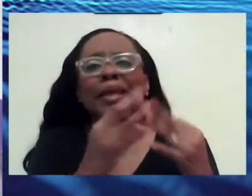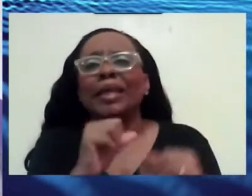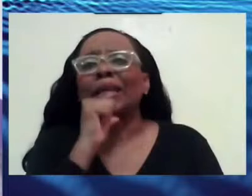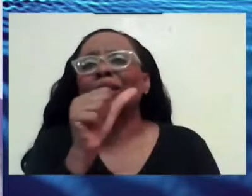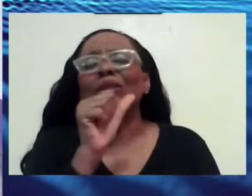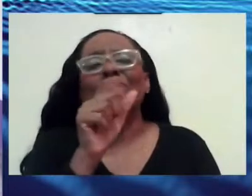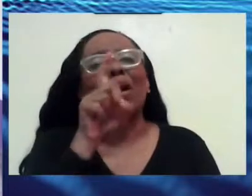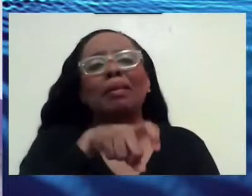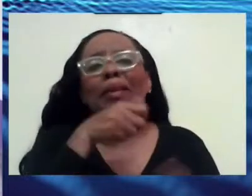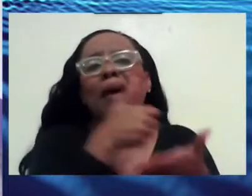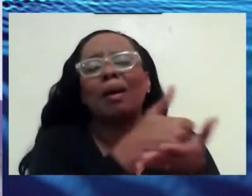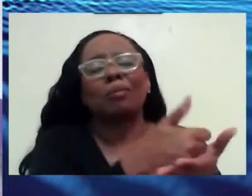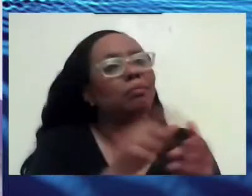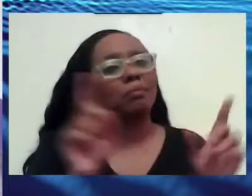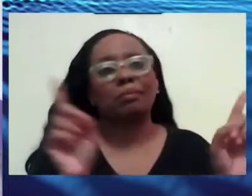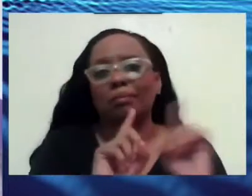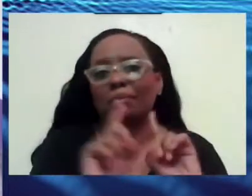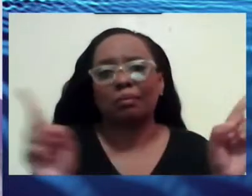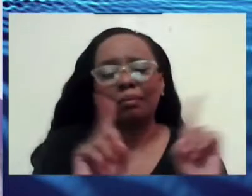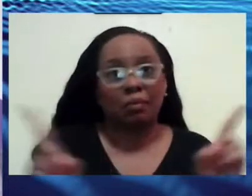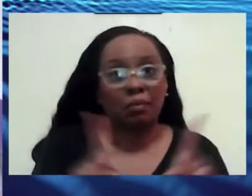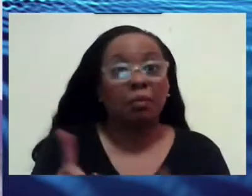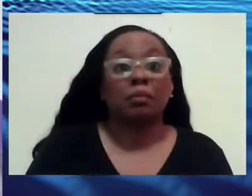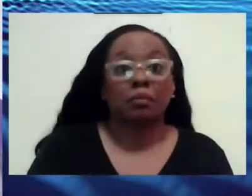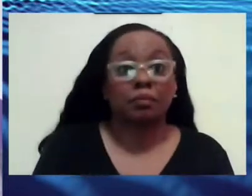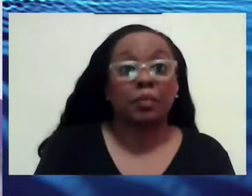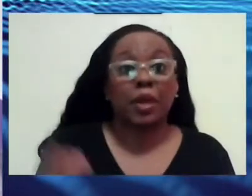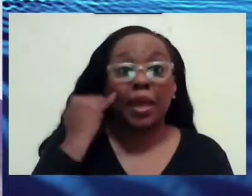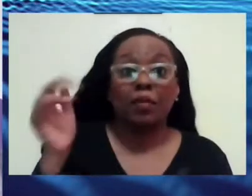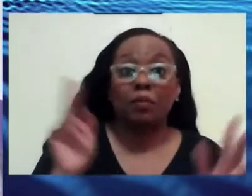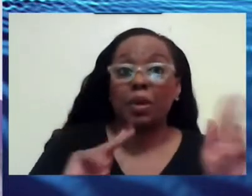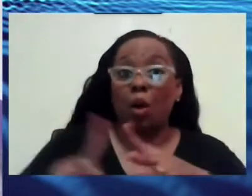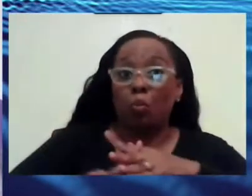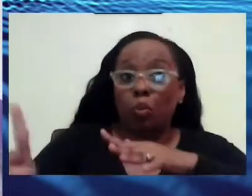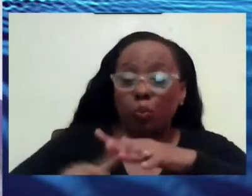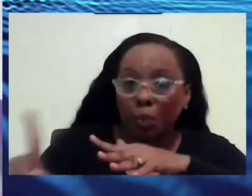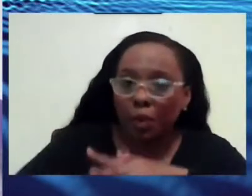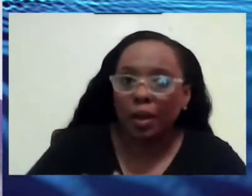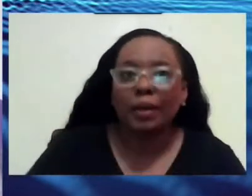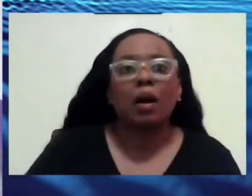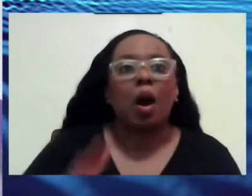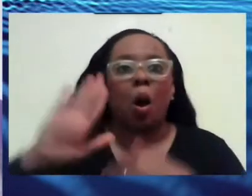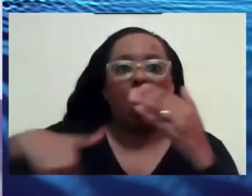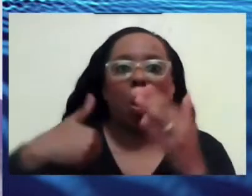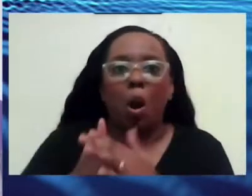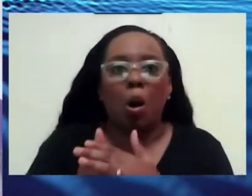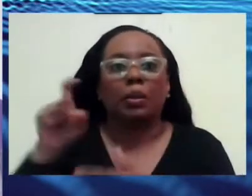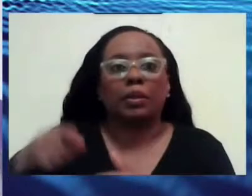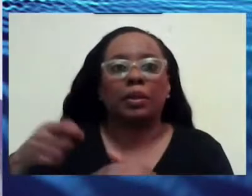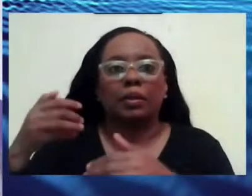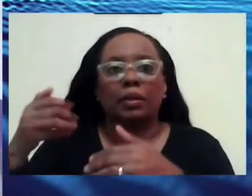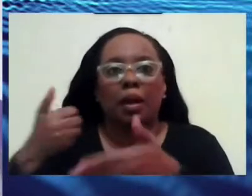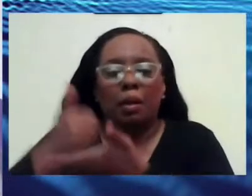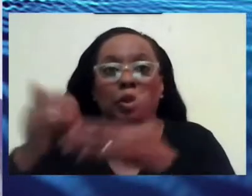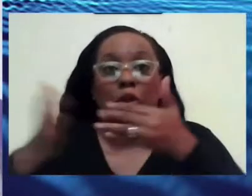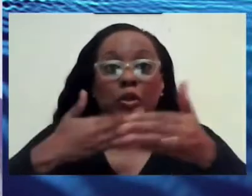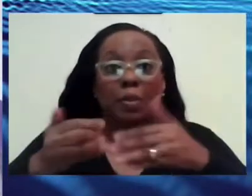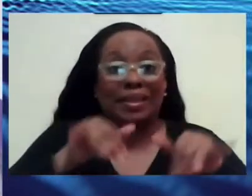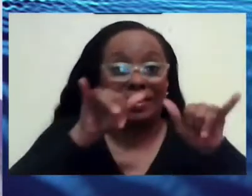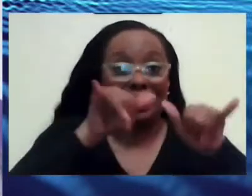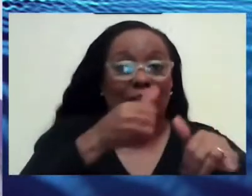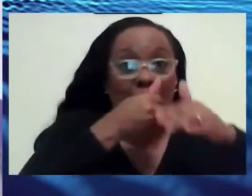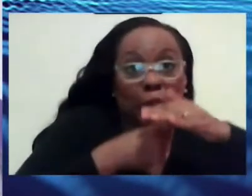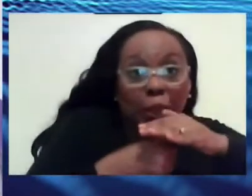key. Once you stick within the coordination mechanisms, the contributions and donations will get to the persons